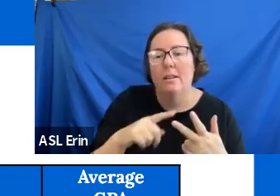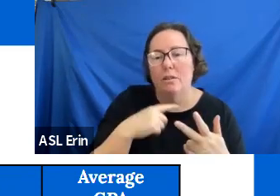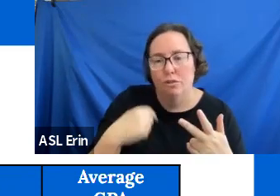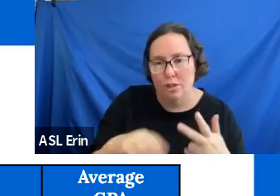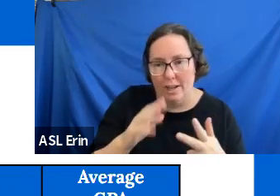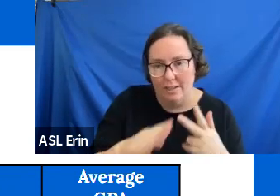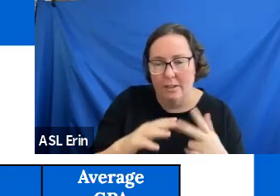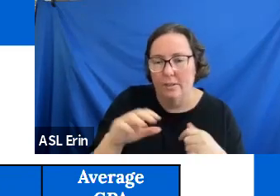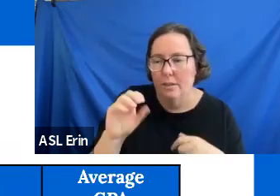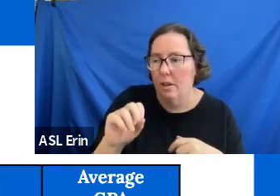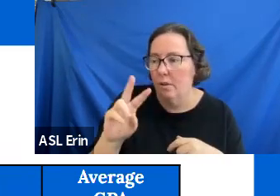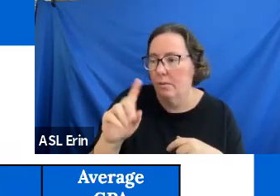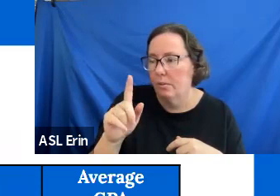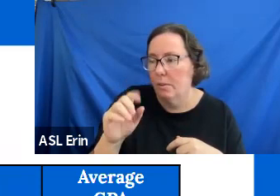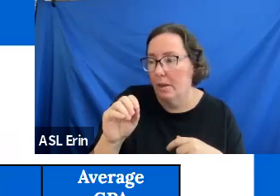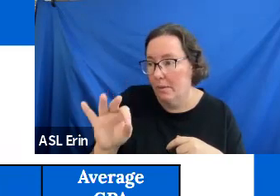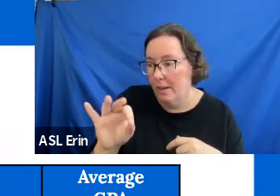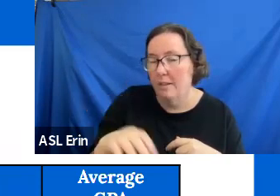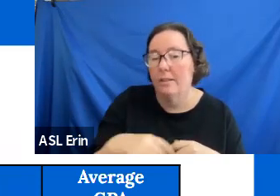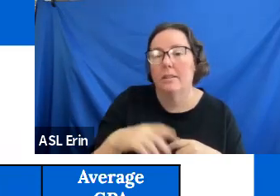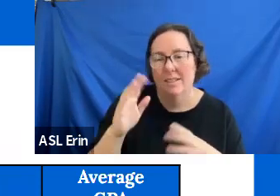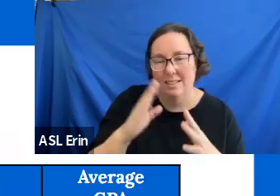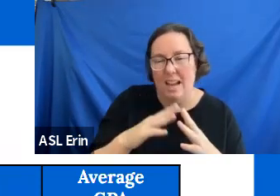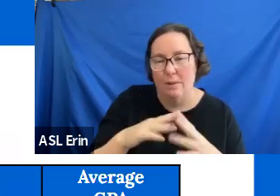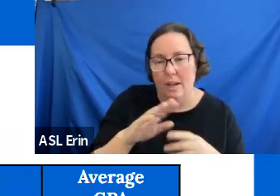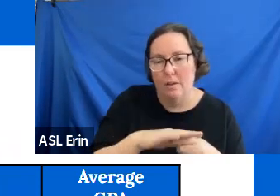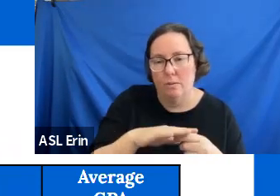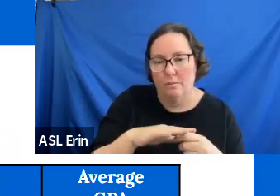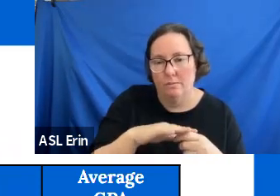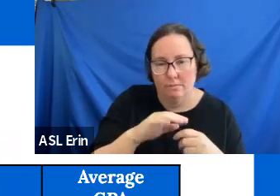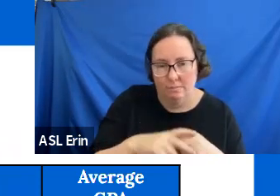What's 02109? It's another downtown zip code.